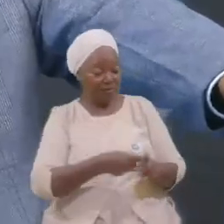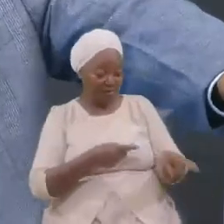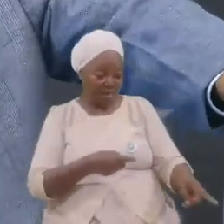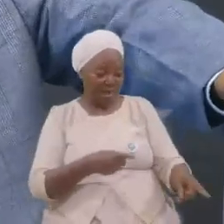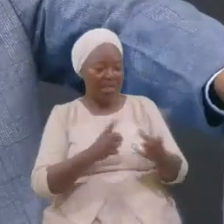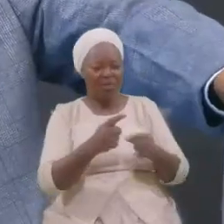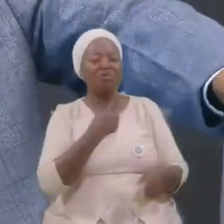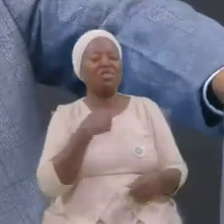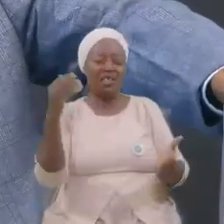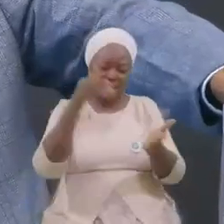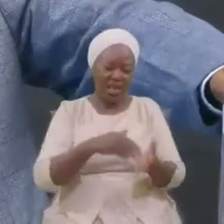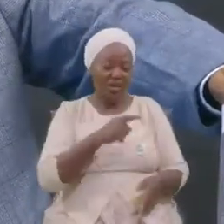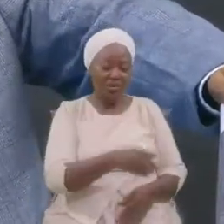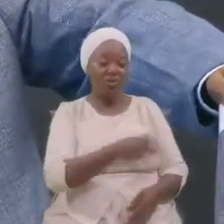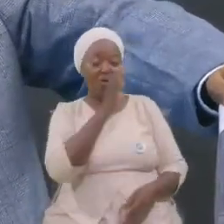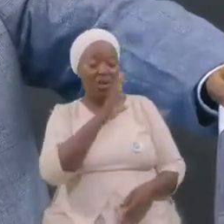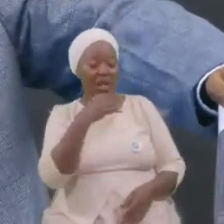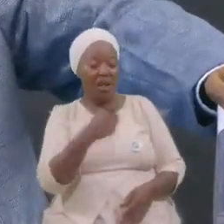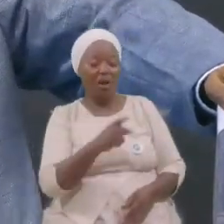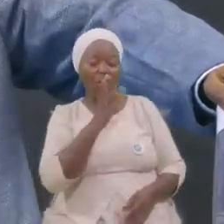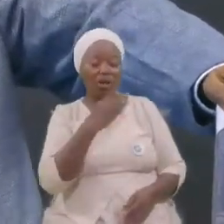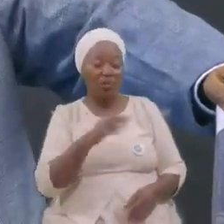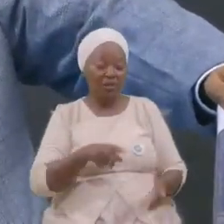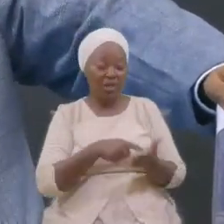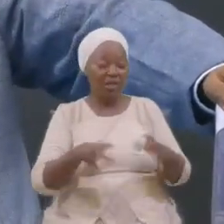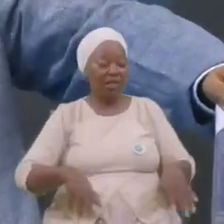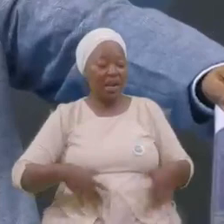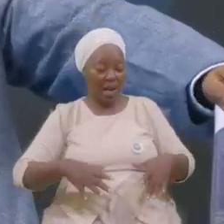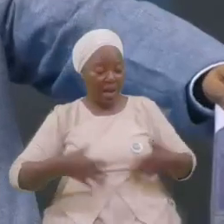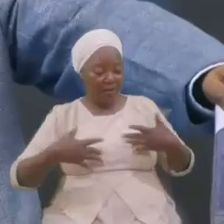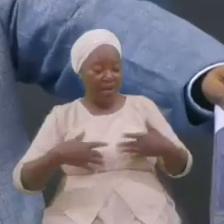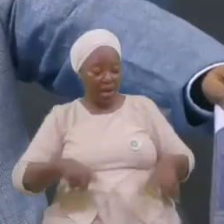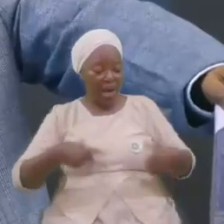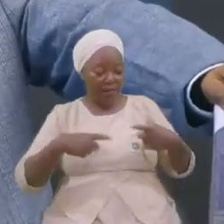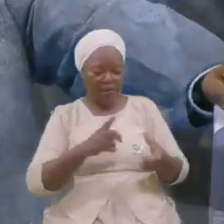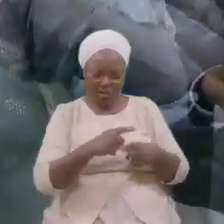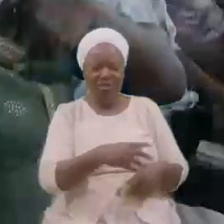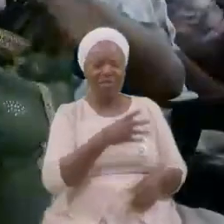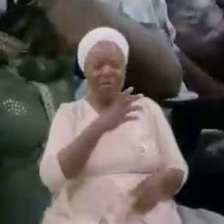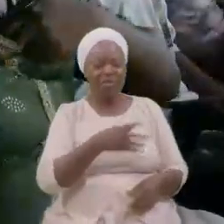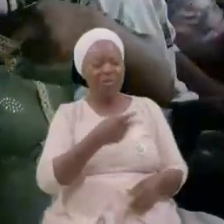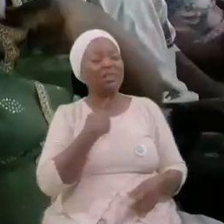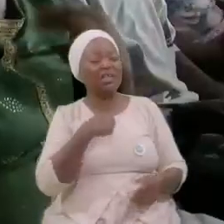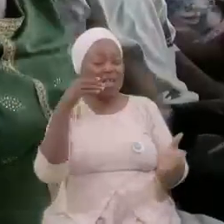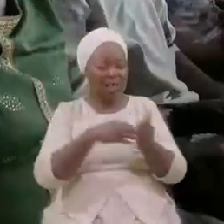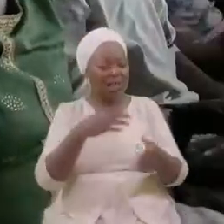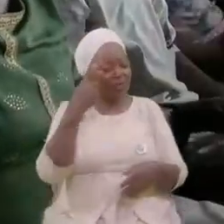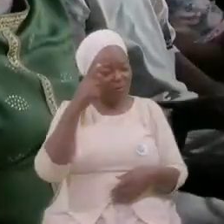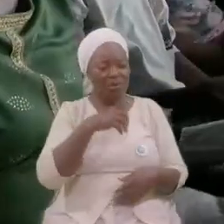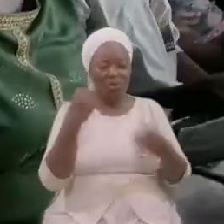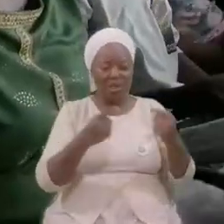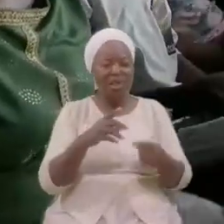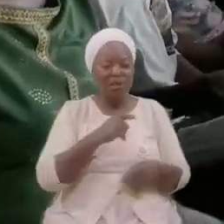You drink the water of this life and you're thirsty again for your sin. You're thirsty again for